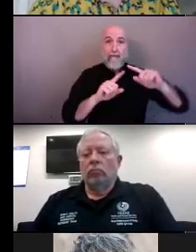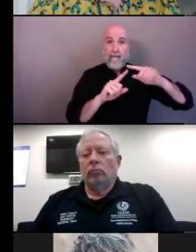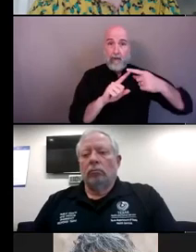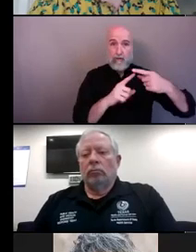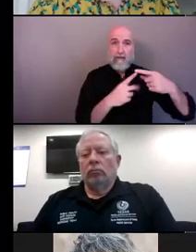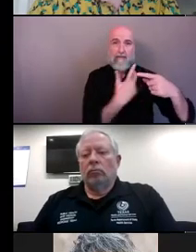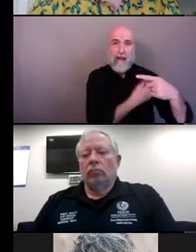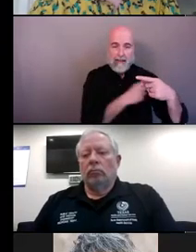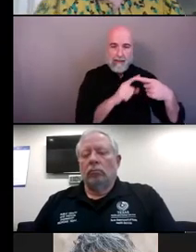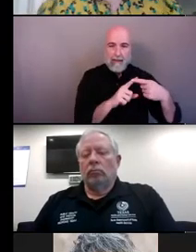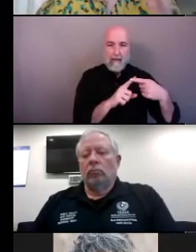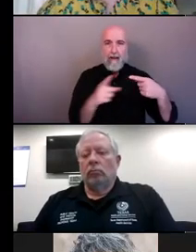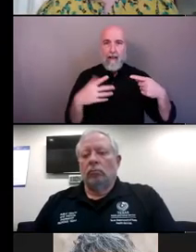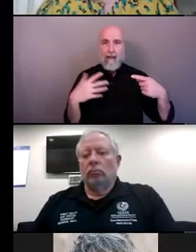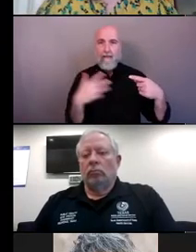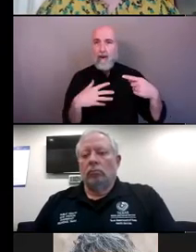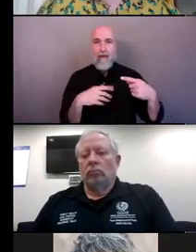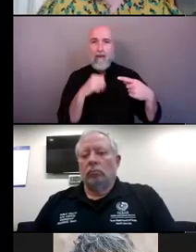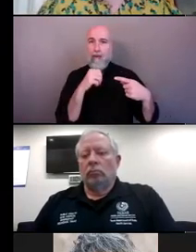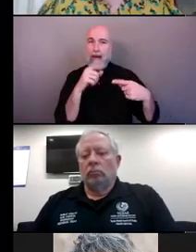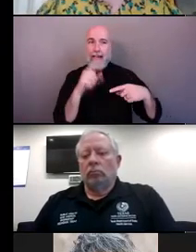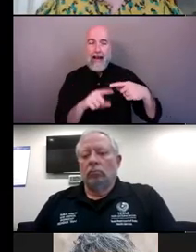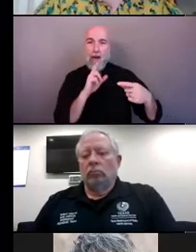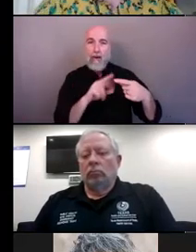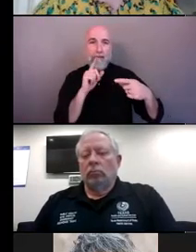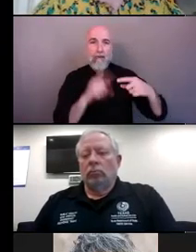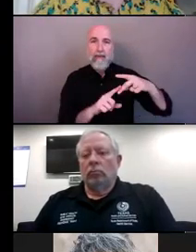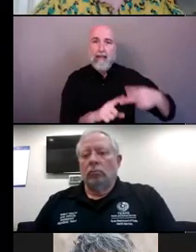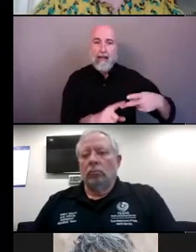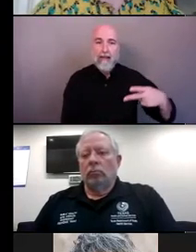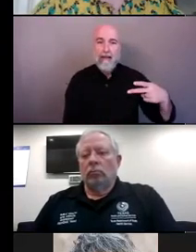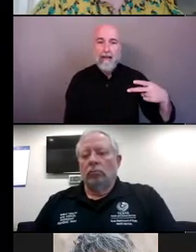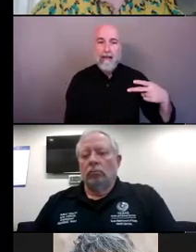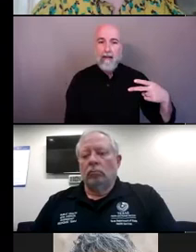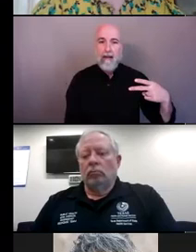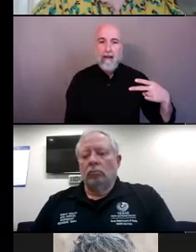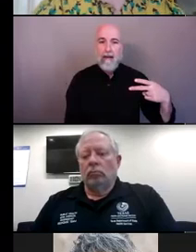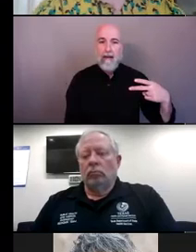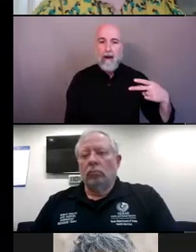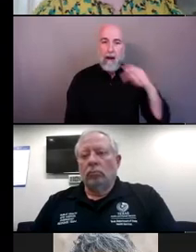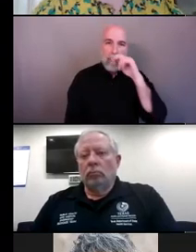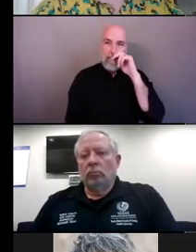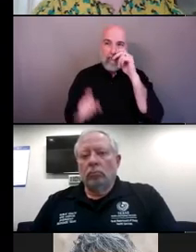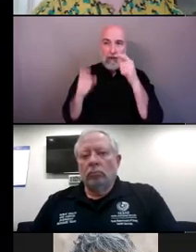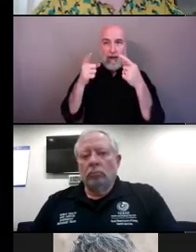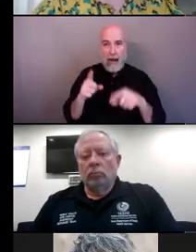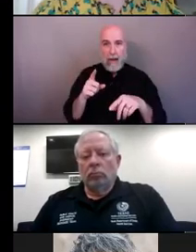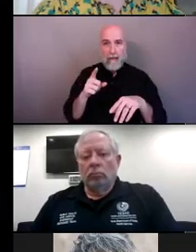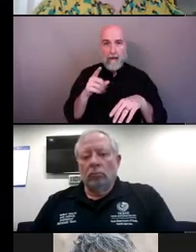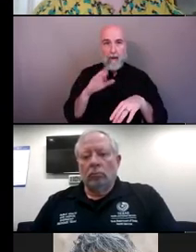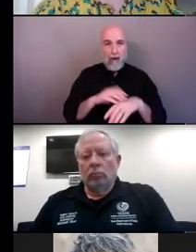dose. They're afraid they won't ever get to register for the second. That should typically happen on site,